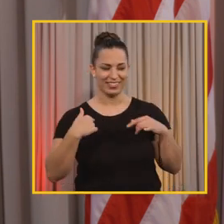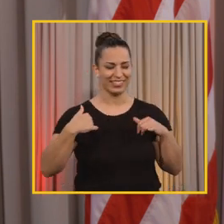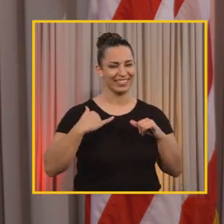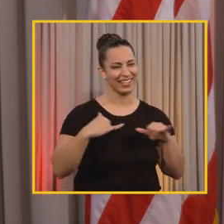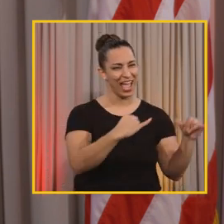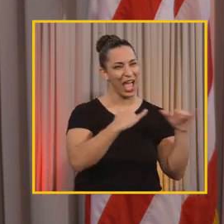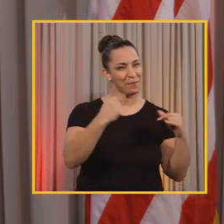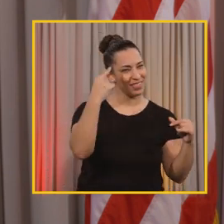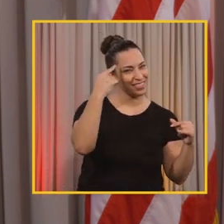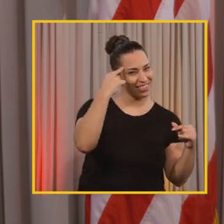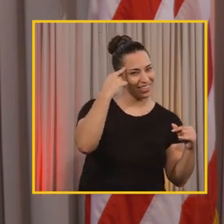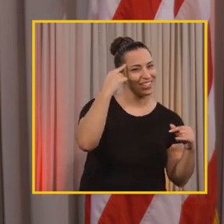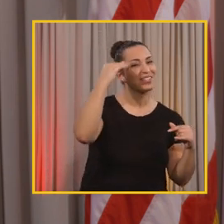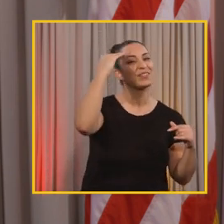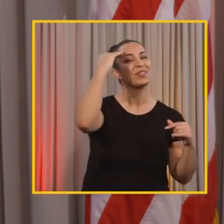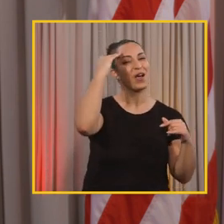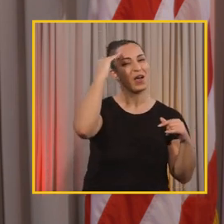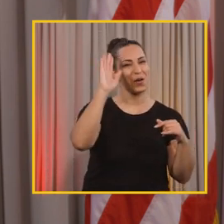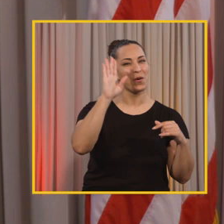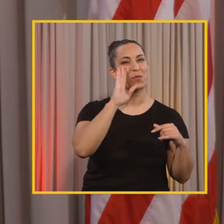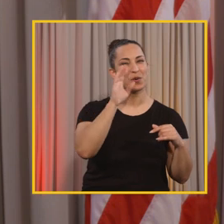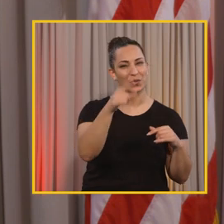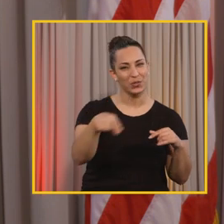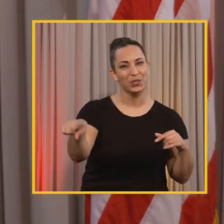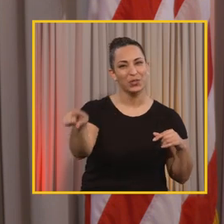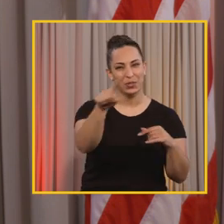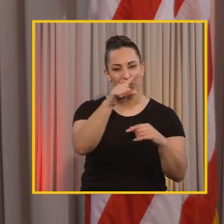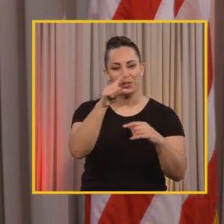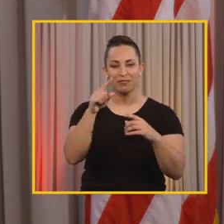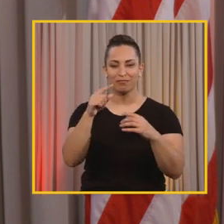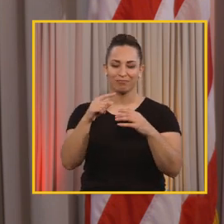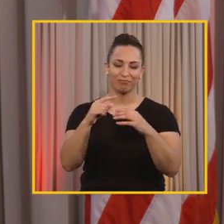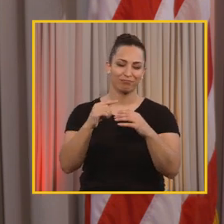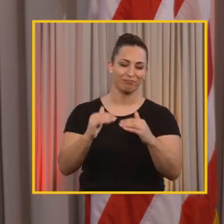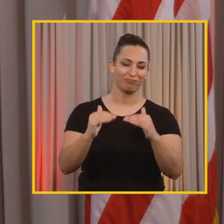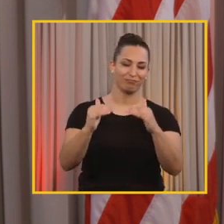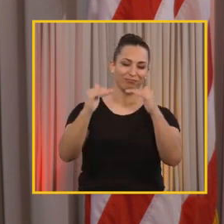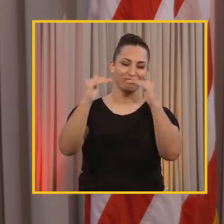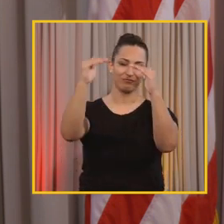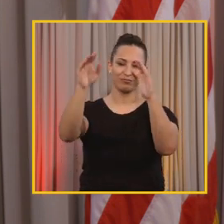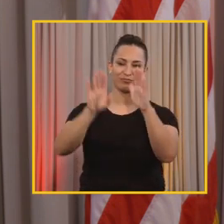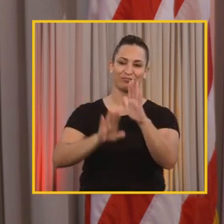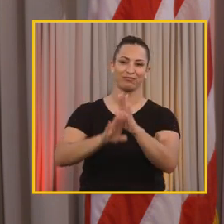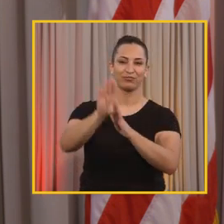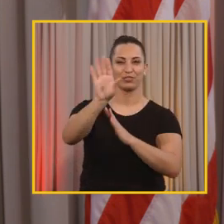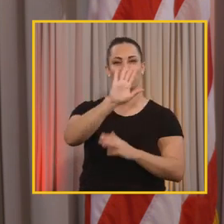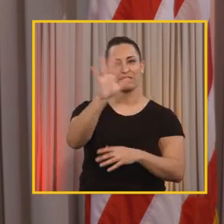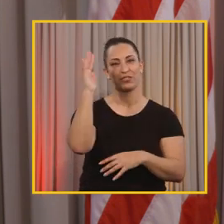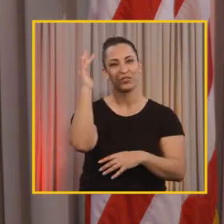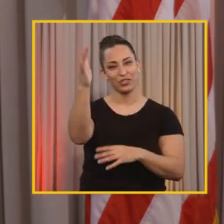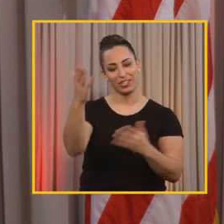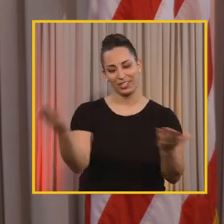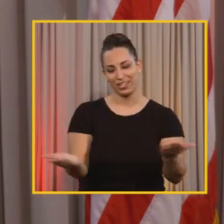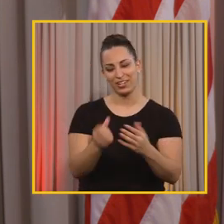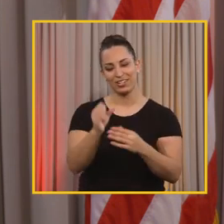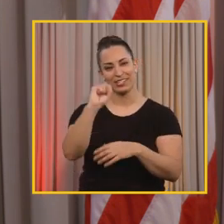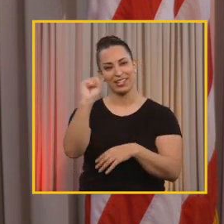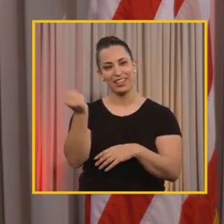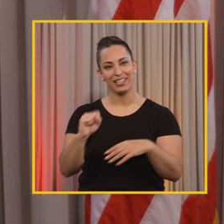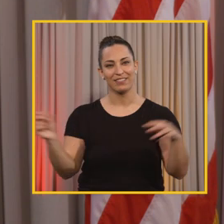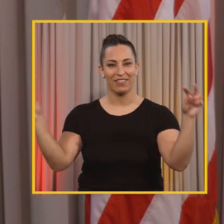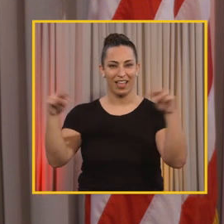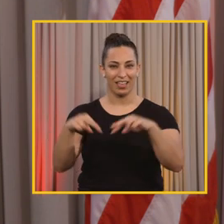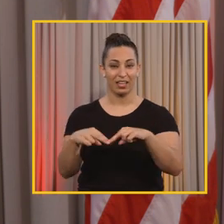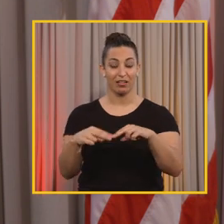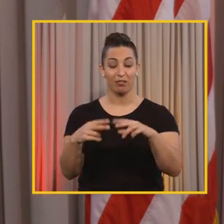say, I'm confident that you will find a way to build your futures right here in